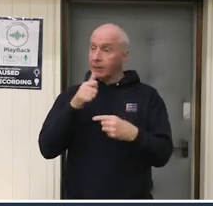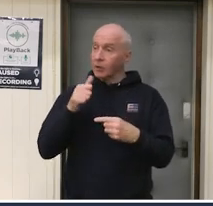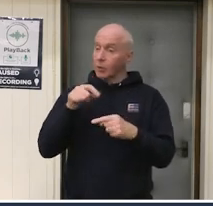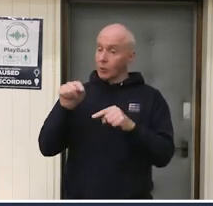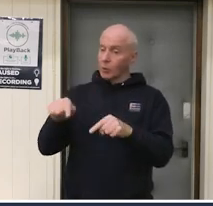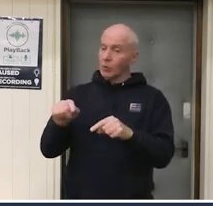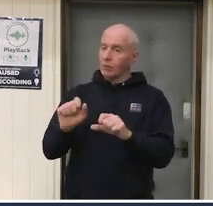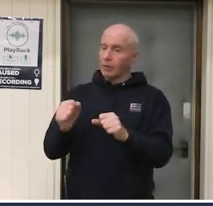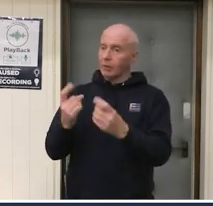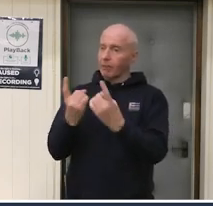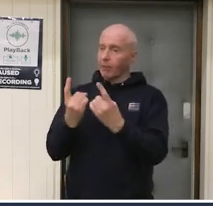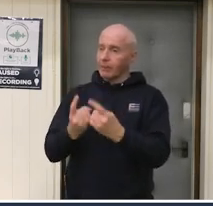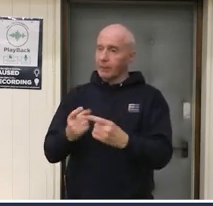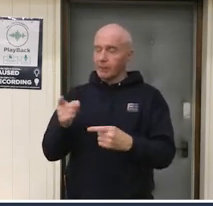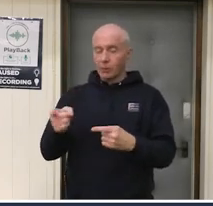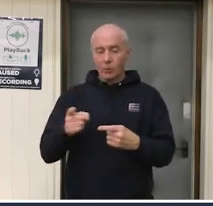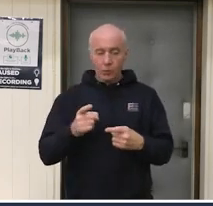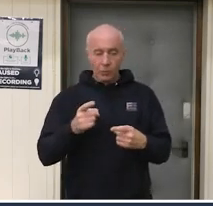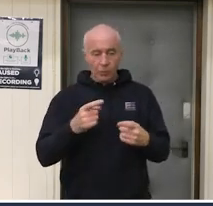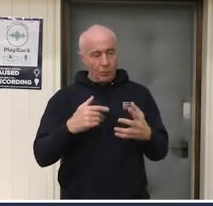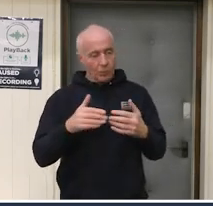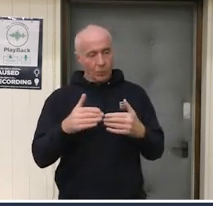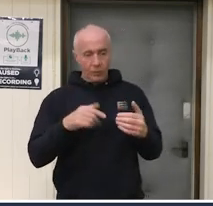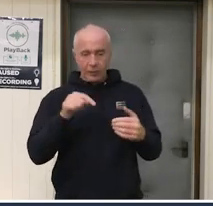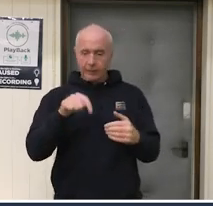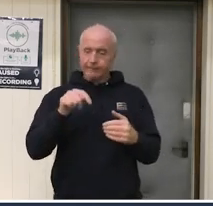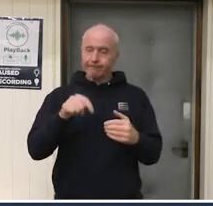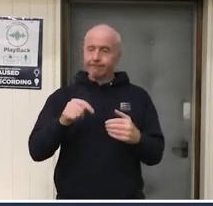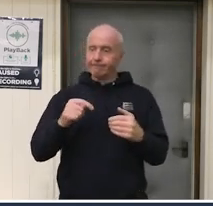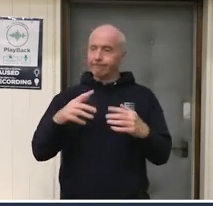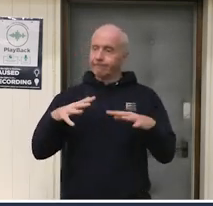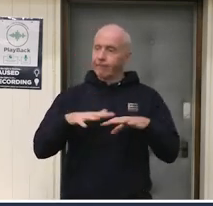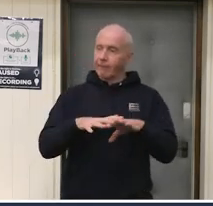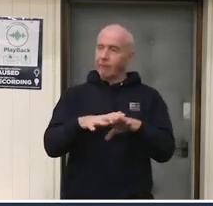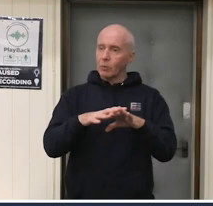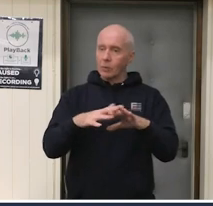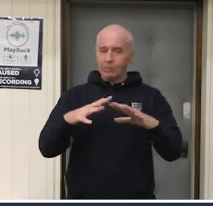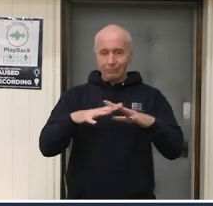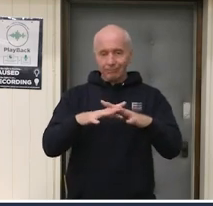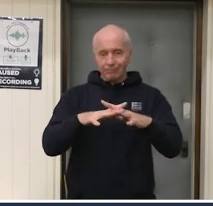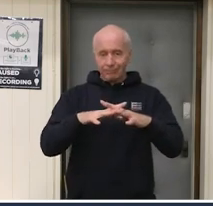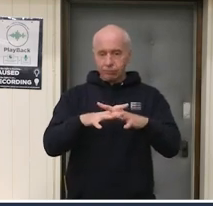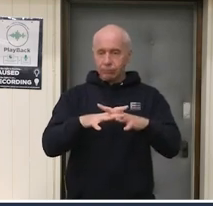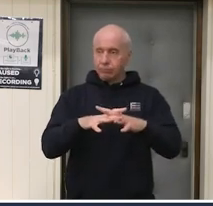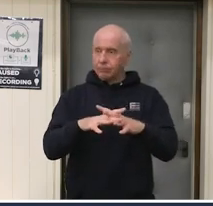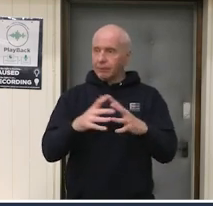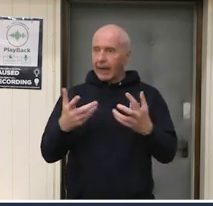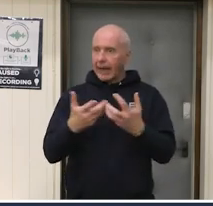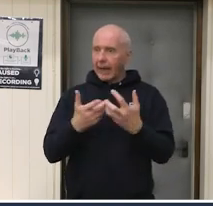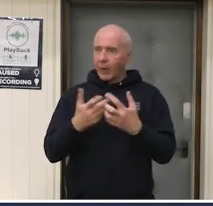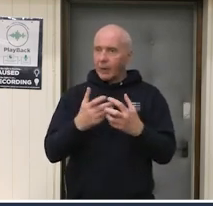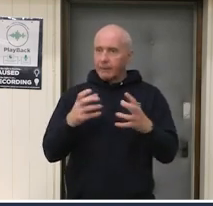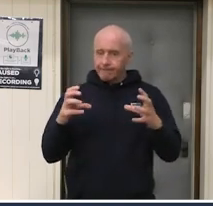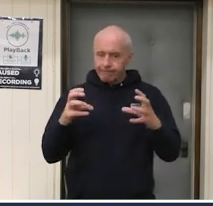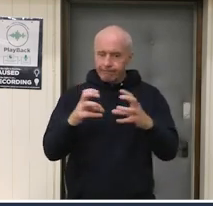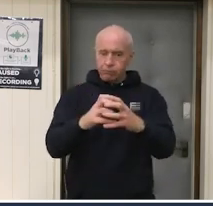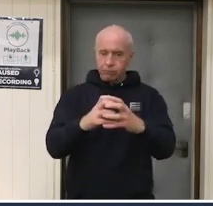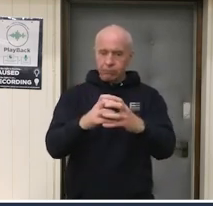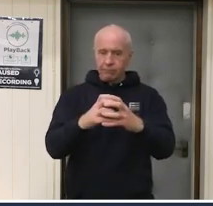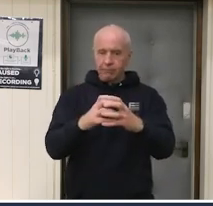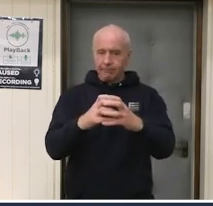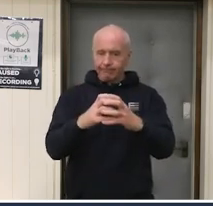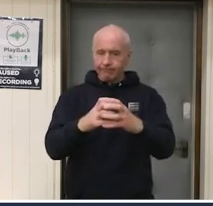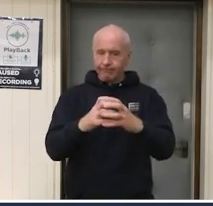with this confinement problem, which is the crux of fusion. How do you confine this stuff without touching it?